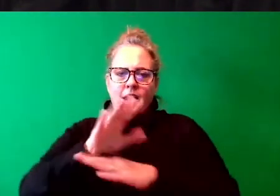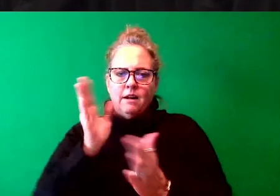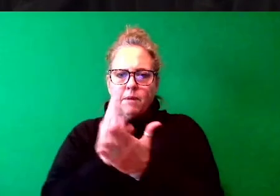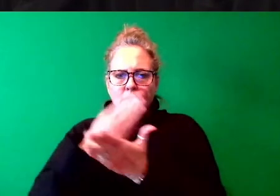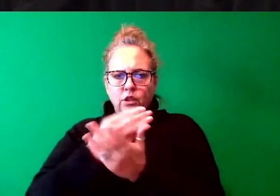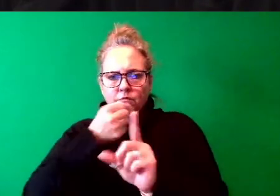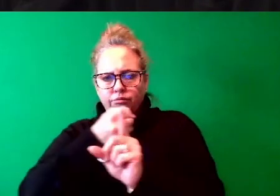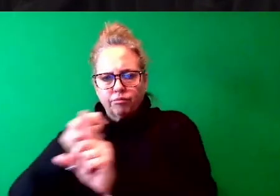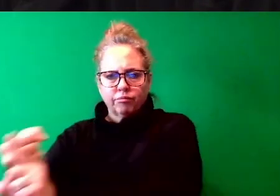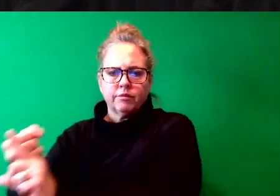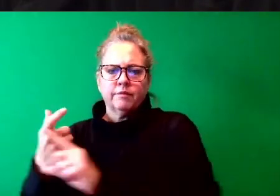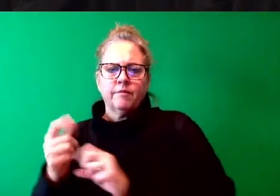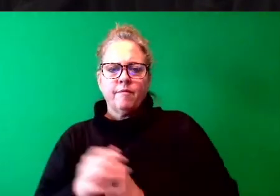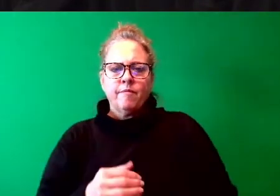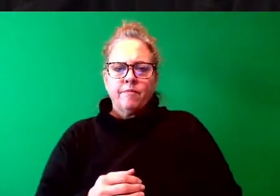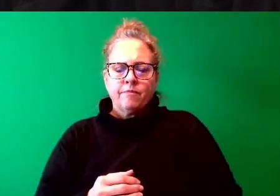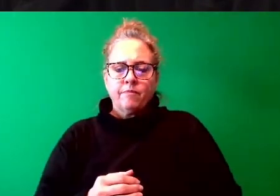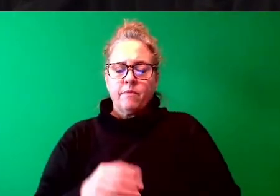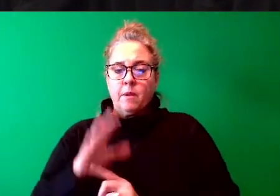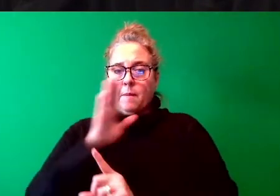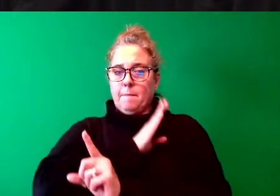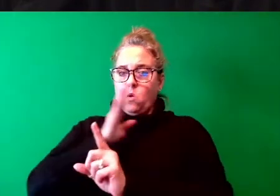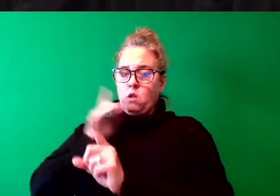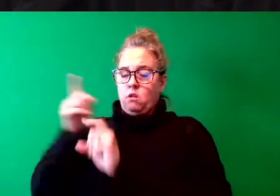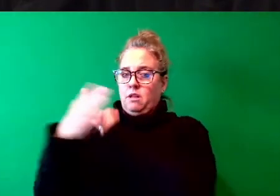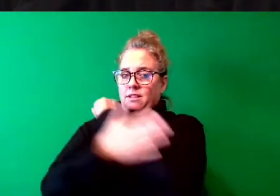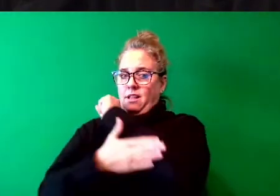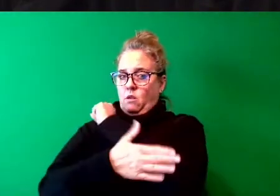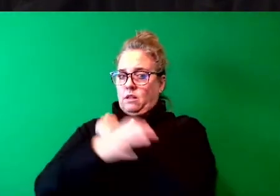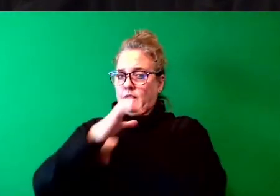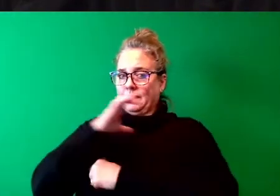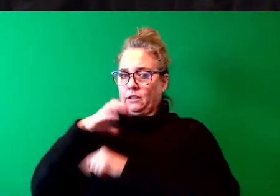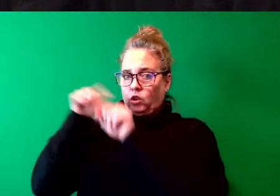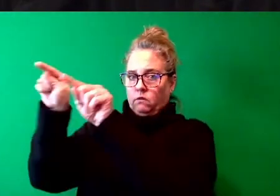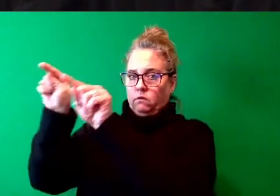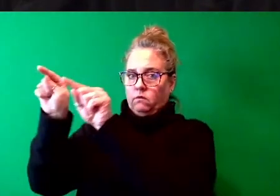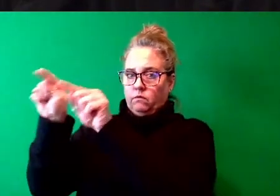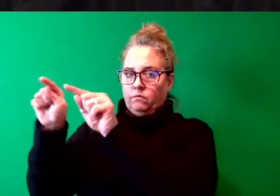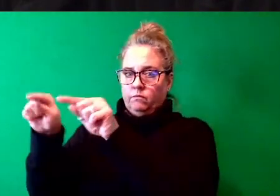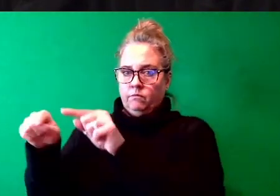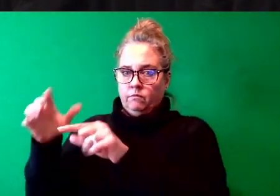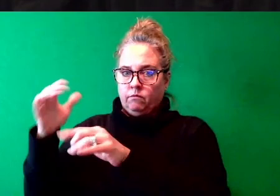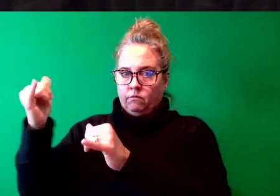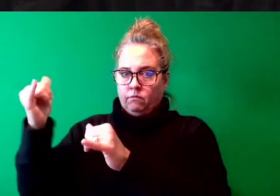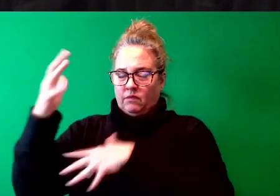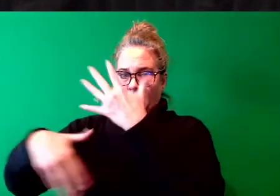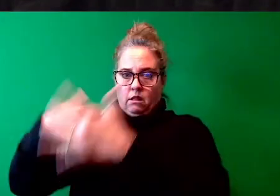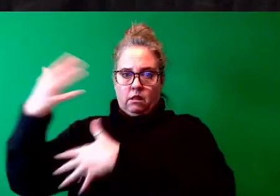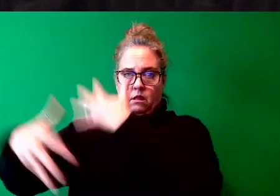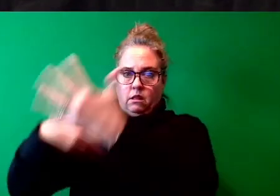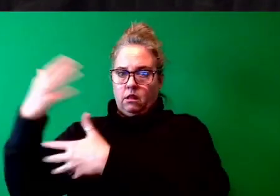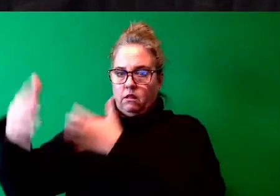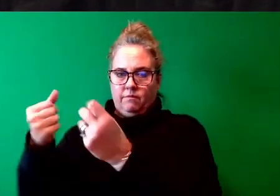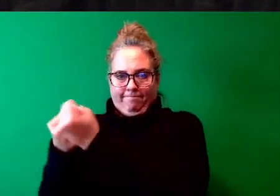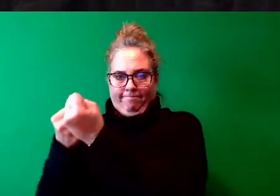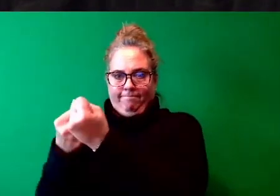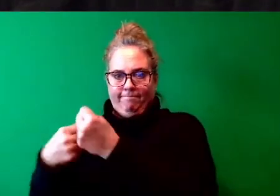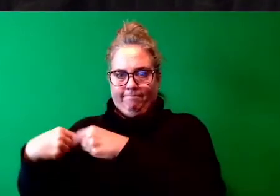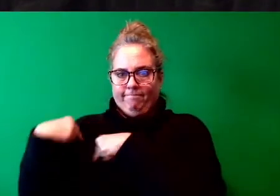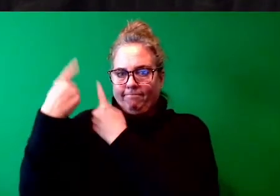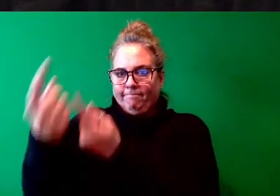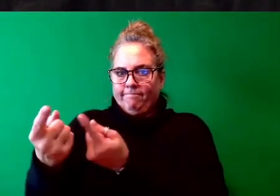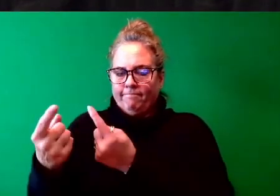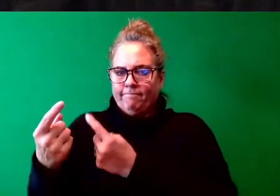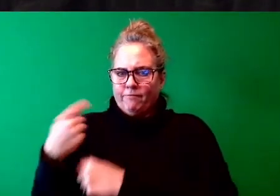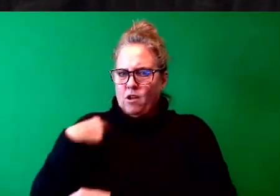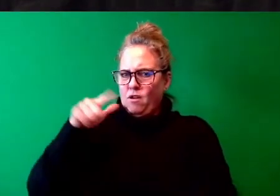been exceptionally generous and have always been there for us when we needed it. So thank you. I would second that. Give credit where credit is